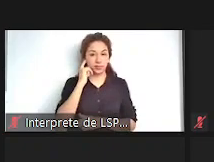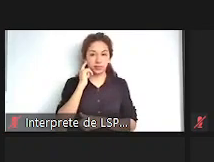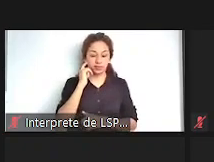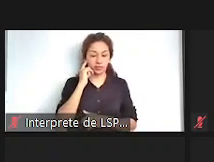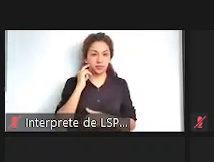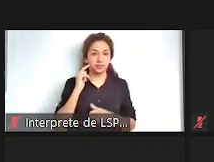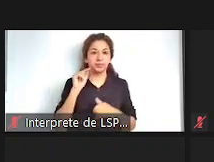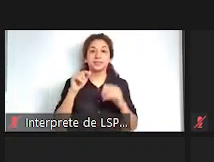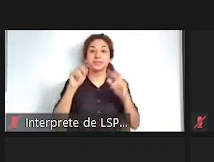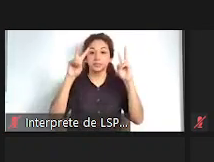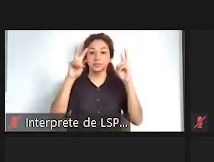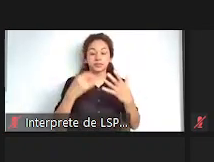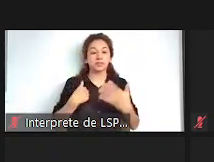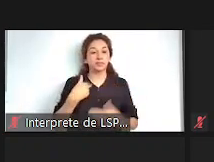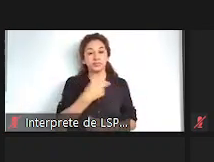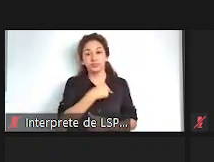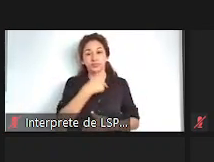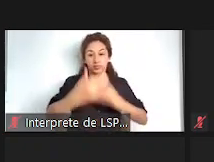supplies